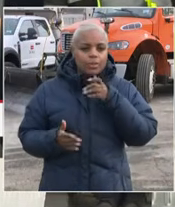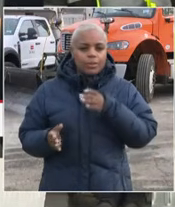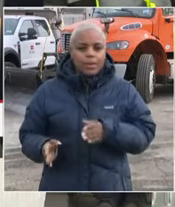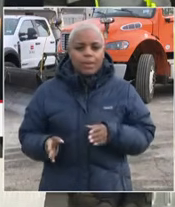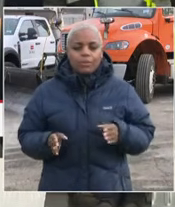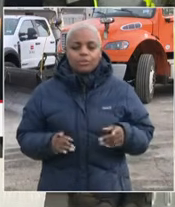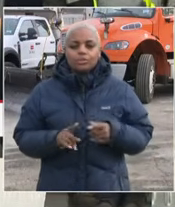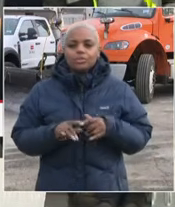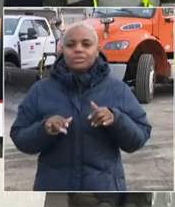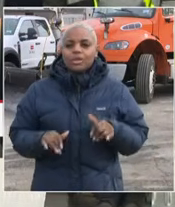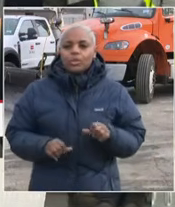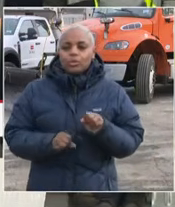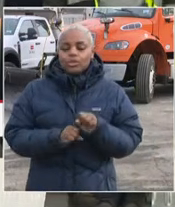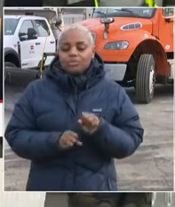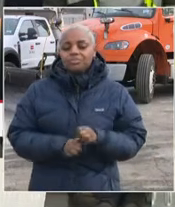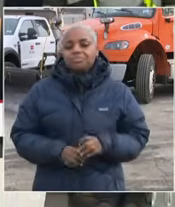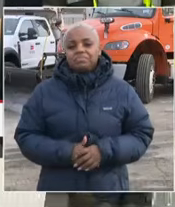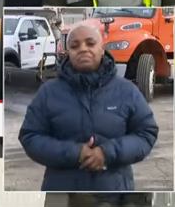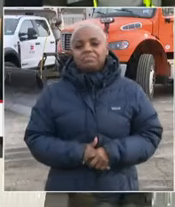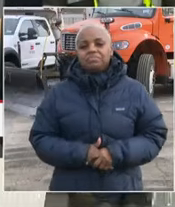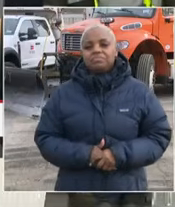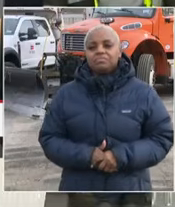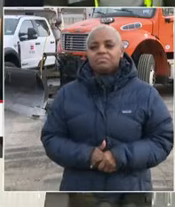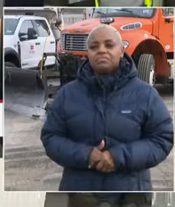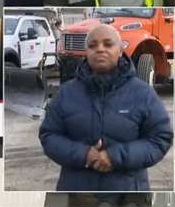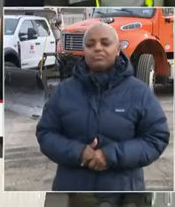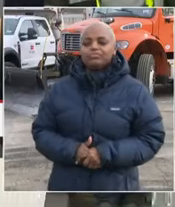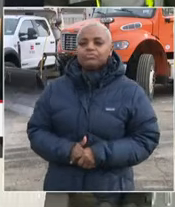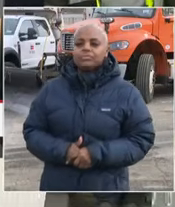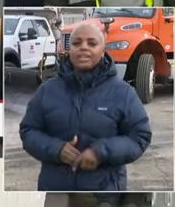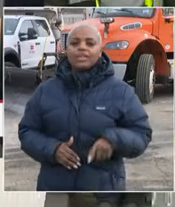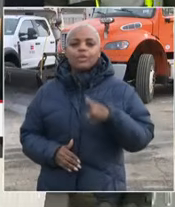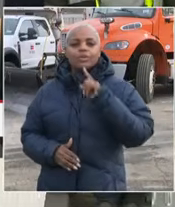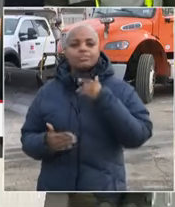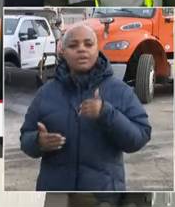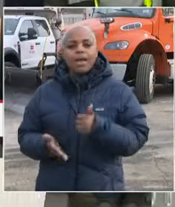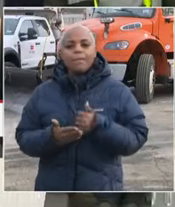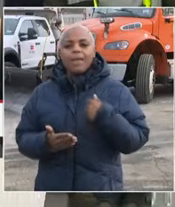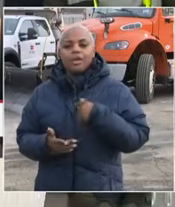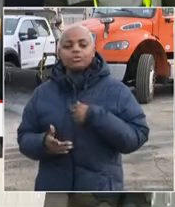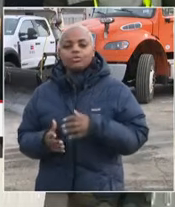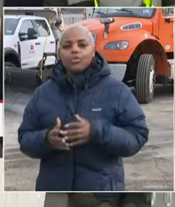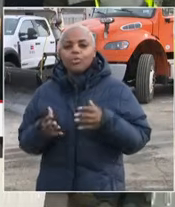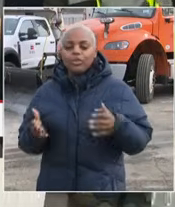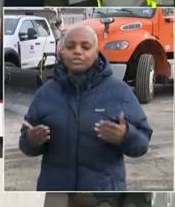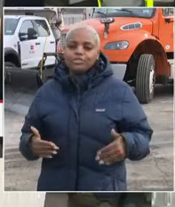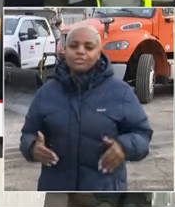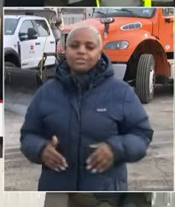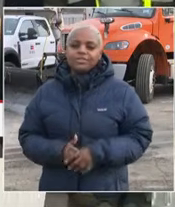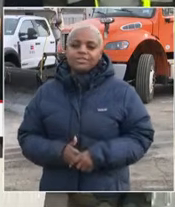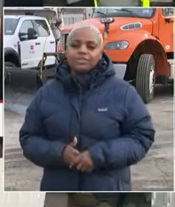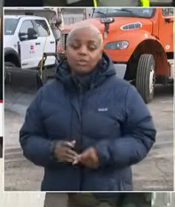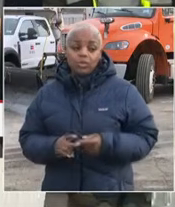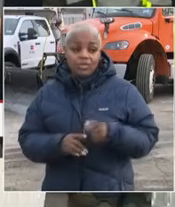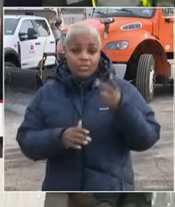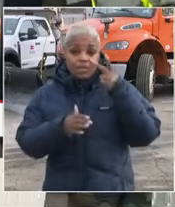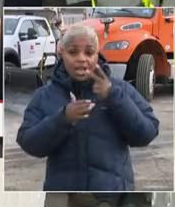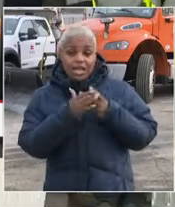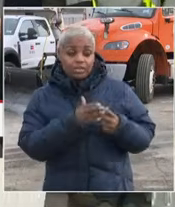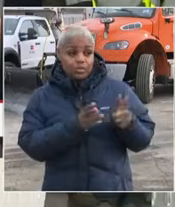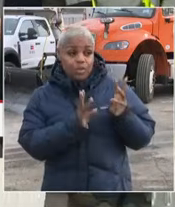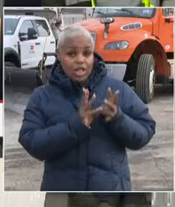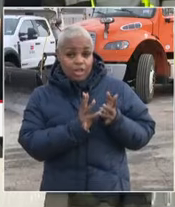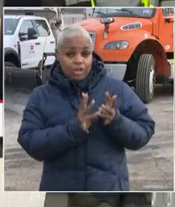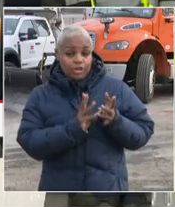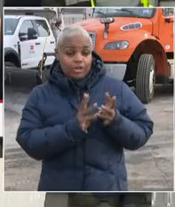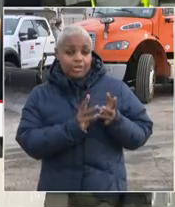takes. And they are emblematic of a lot of our workers. When we get a forecast like this, they're planning to be away from